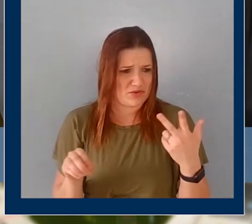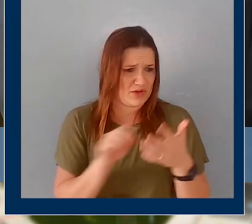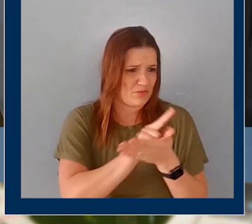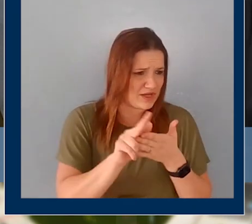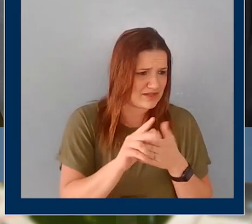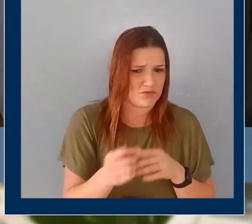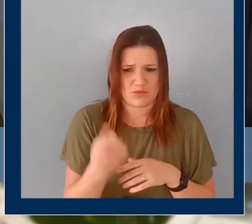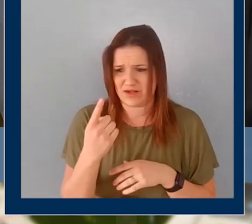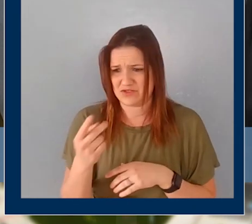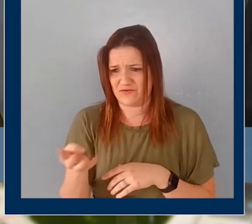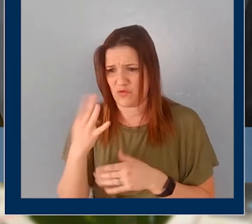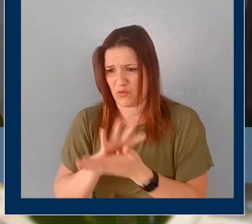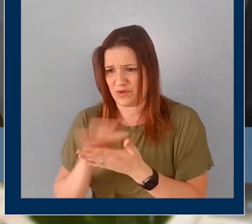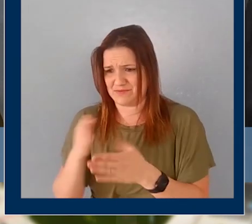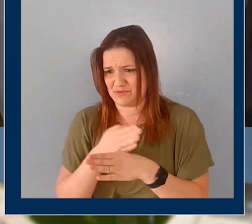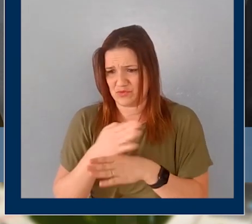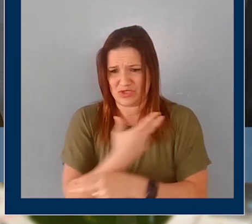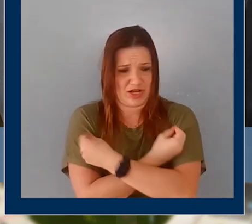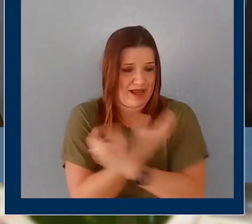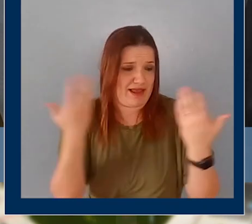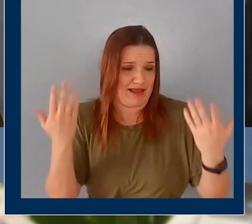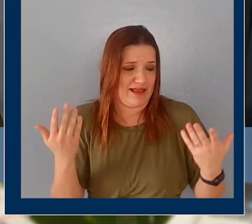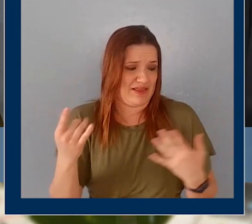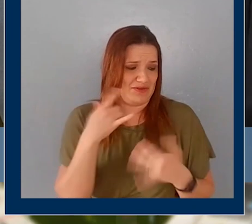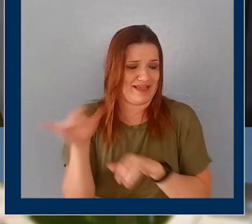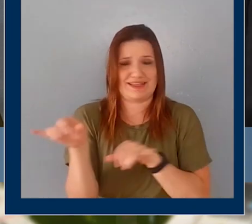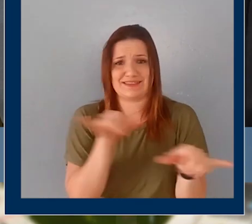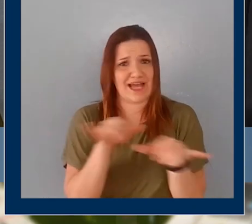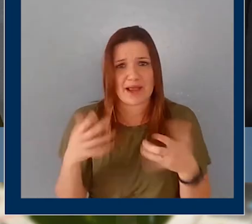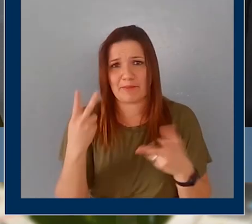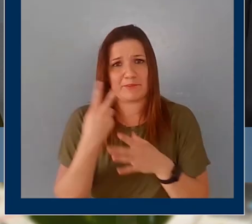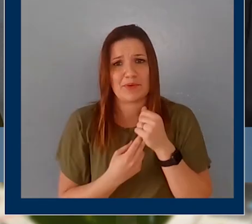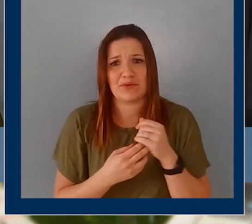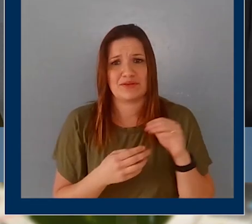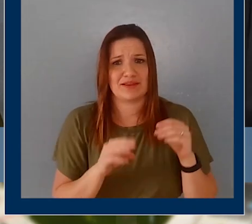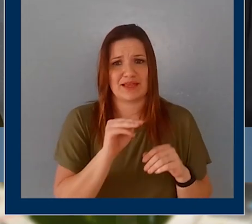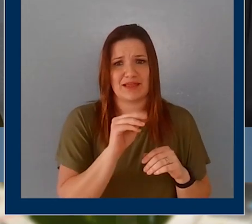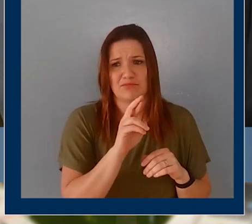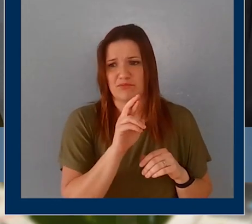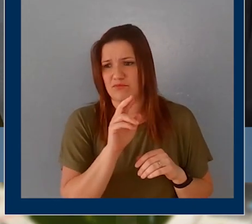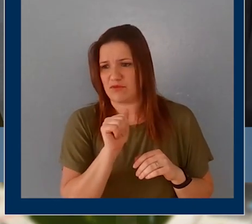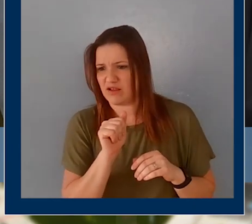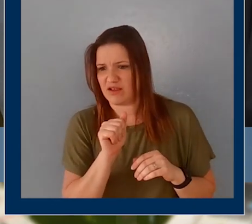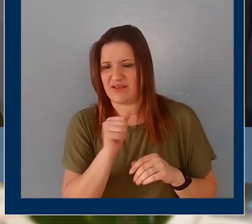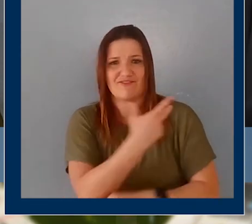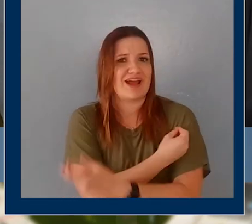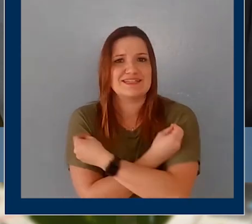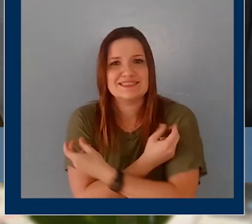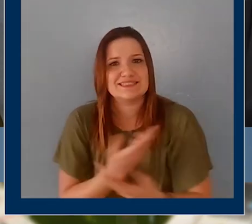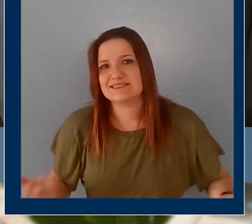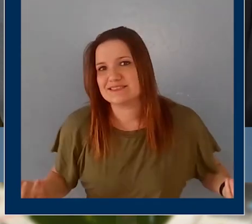weeks. They're pretty much identical. They're both mRNA, vaccines. I think it